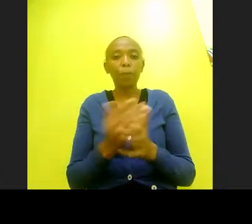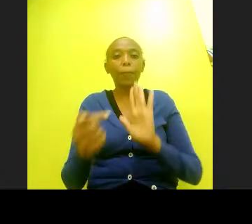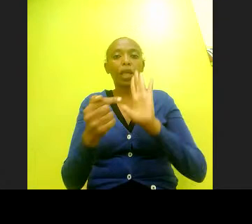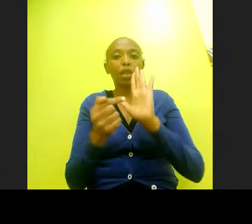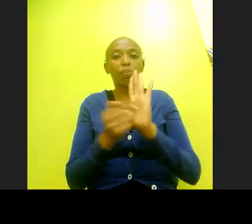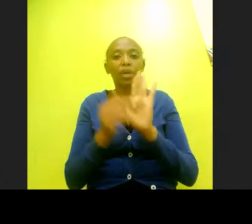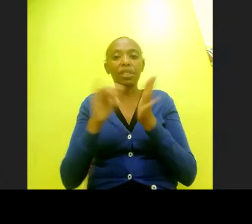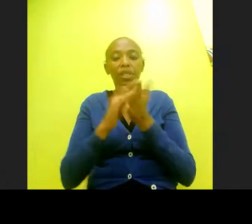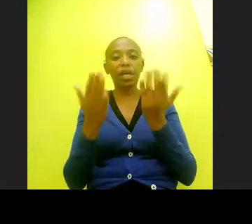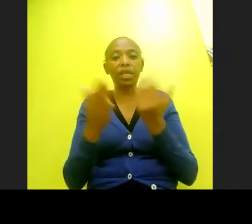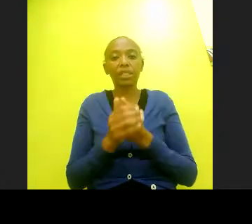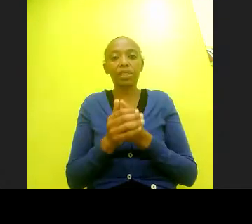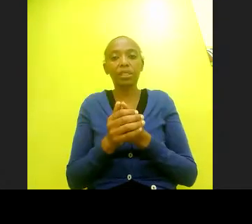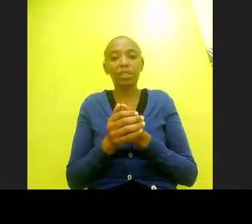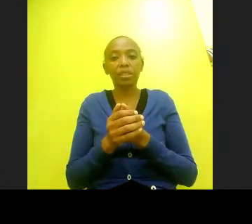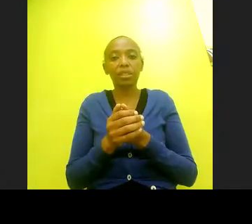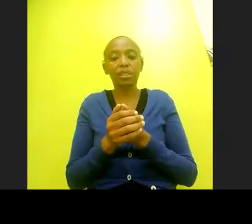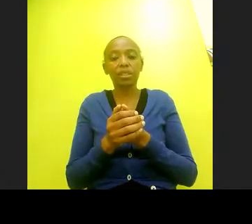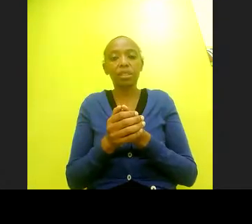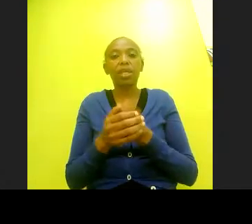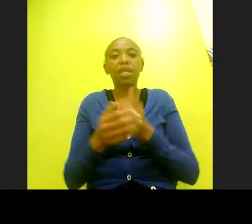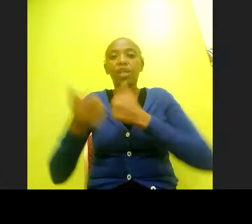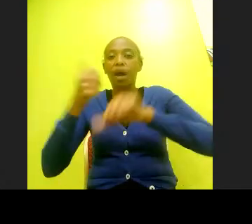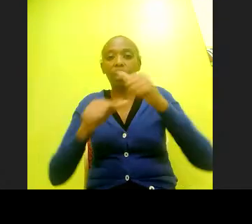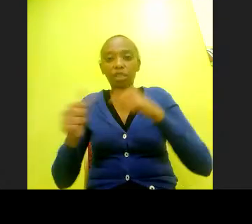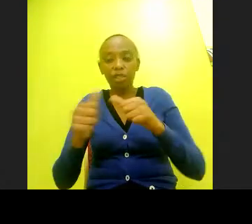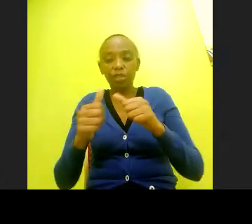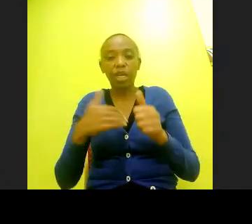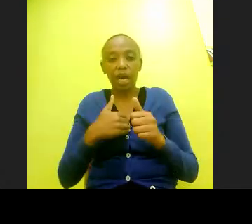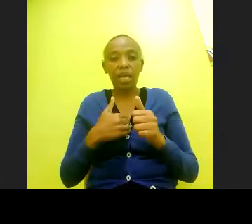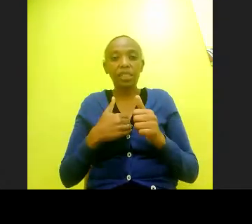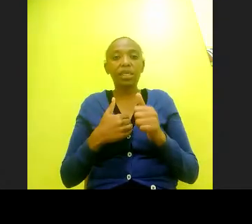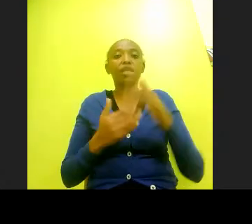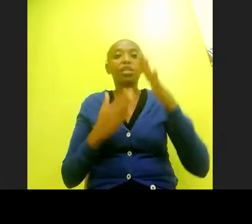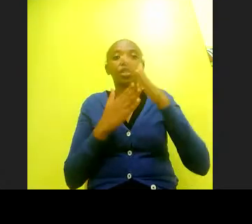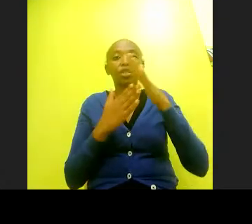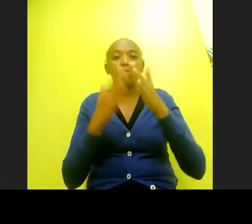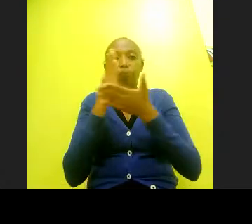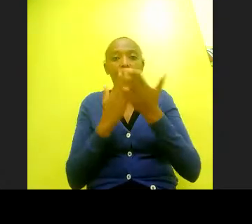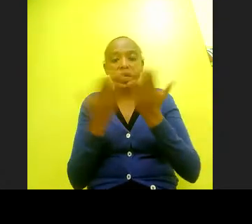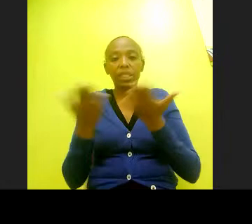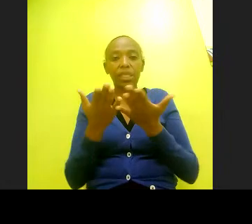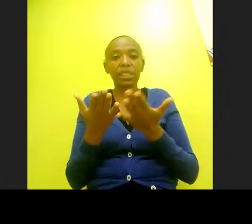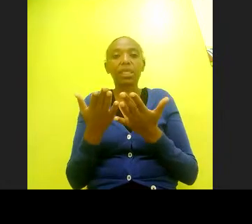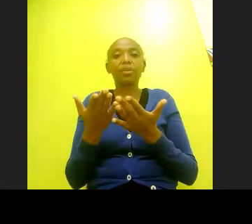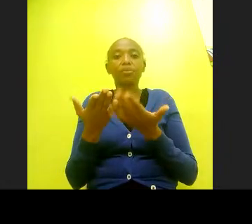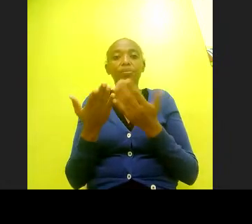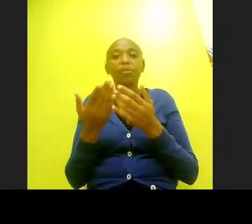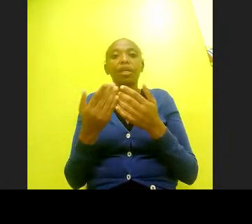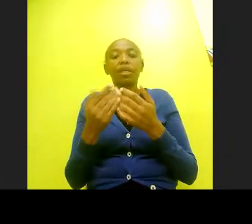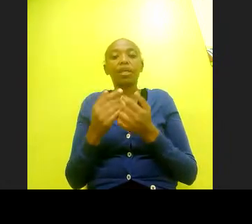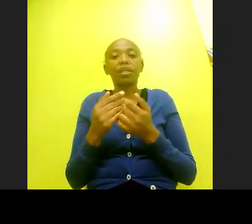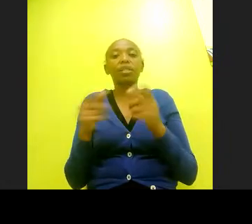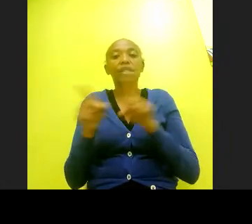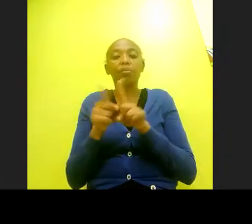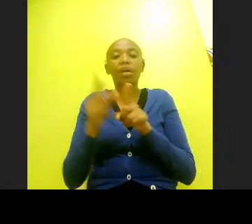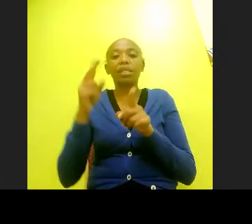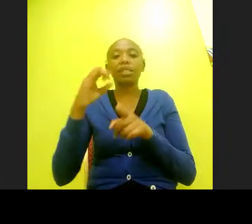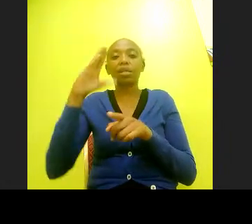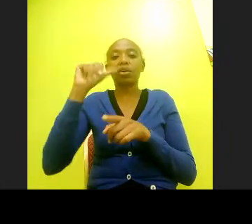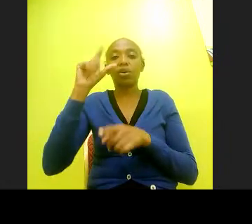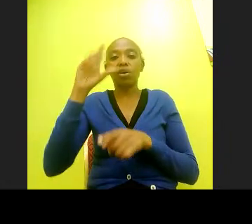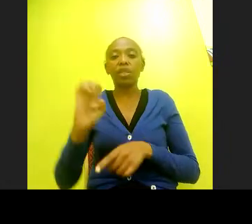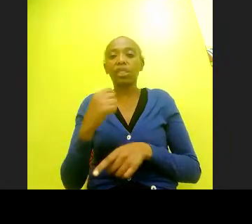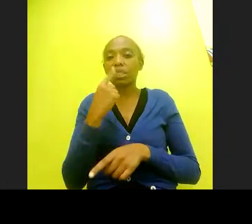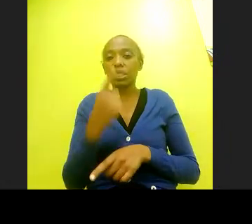that the Action Coalition has prioritized as part of this Global Acceleration Plan, as Nicole mentioned, and really